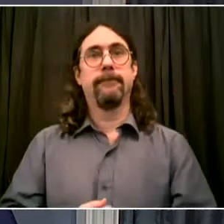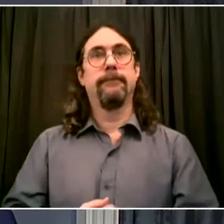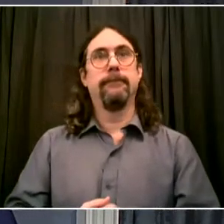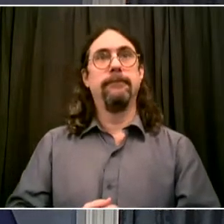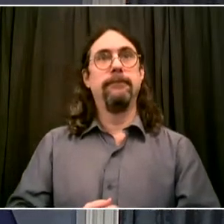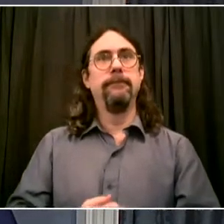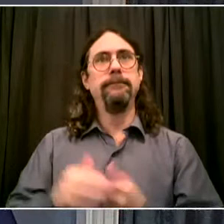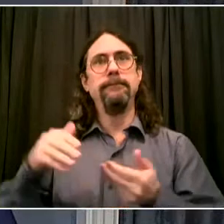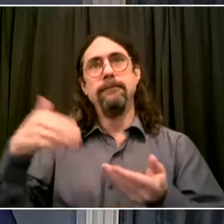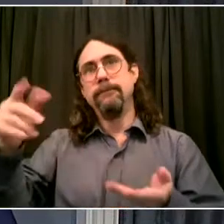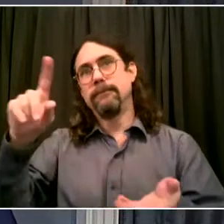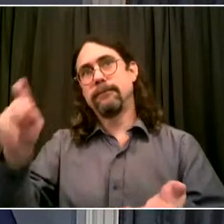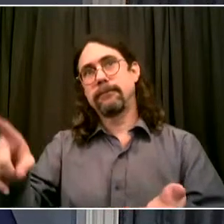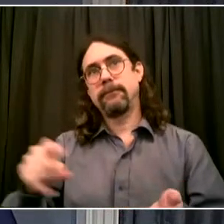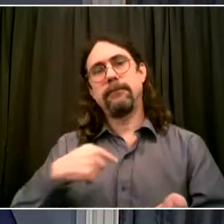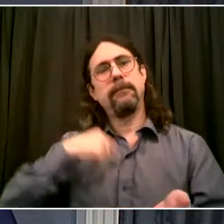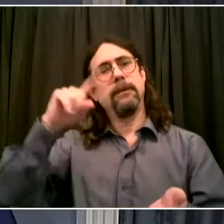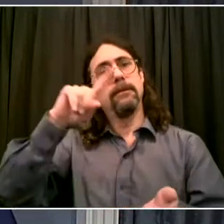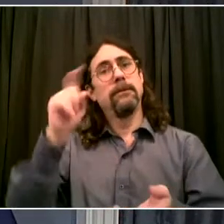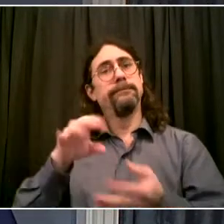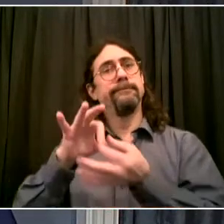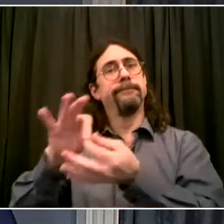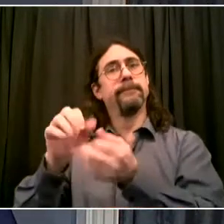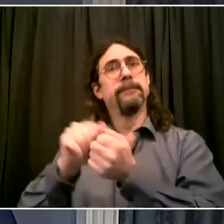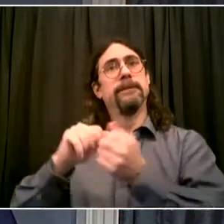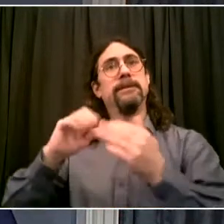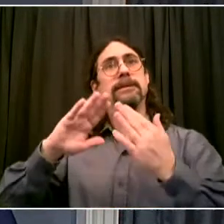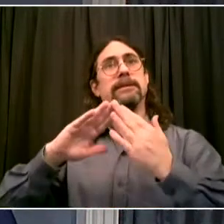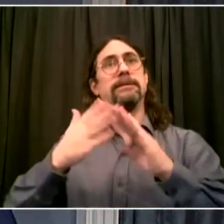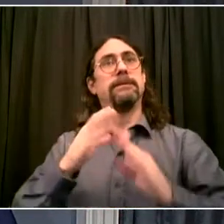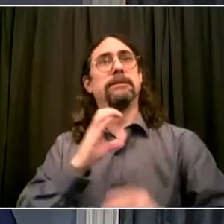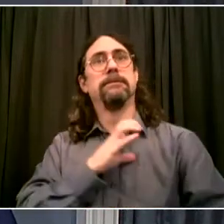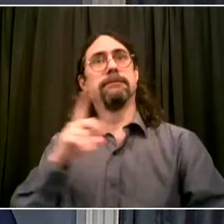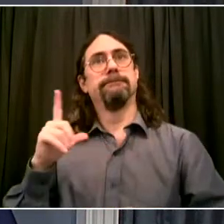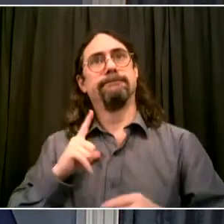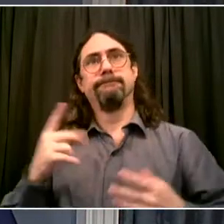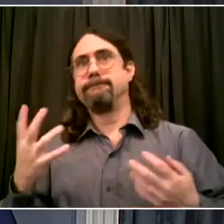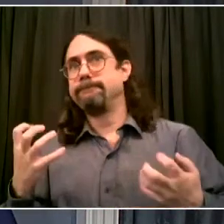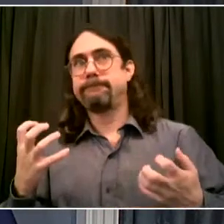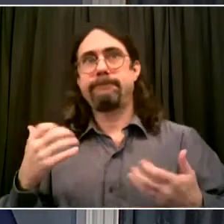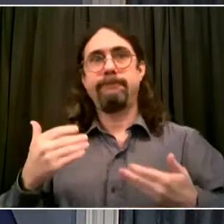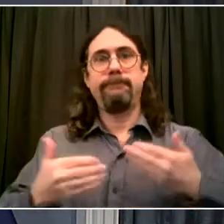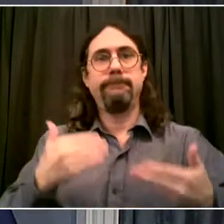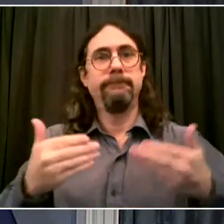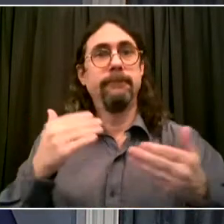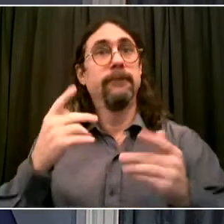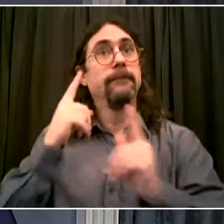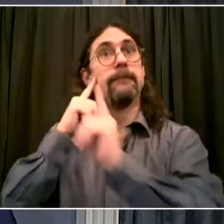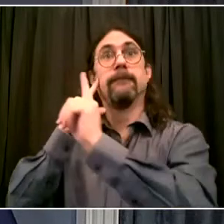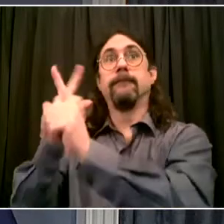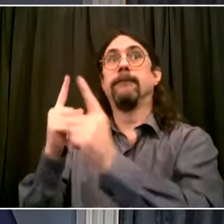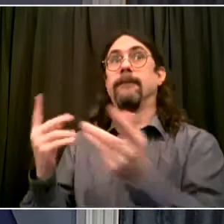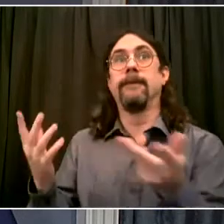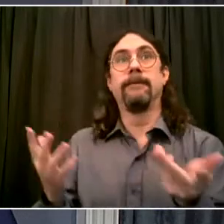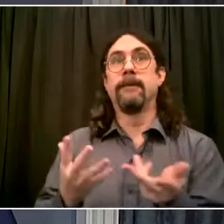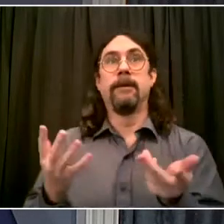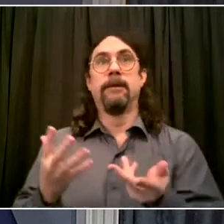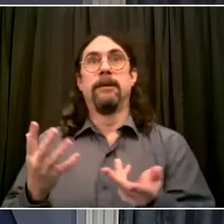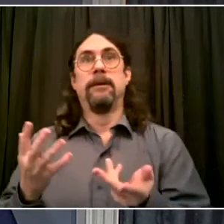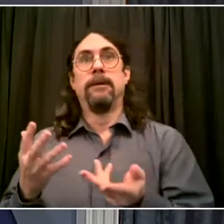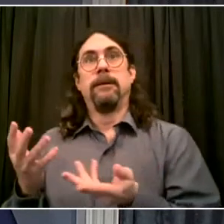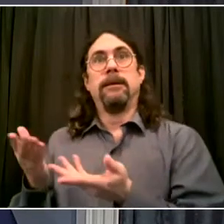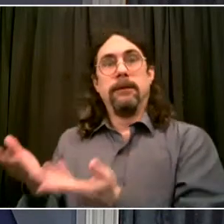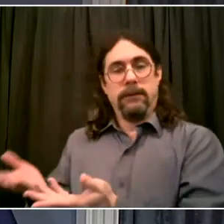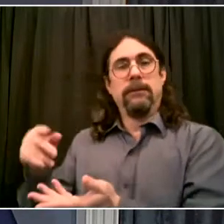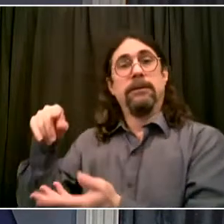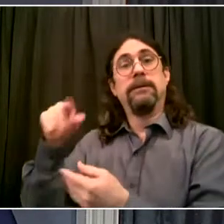allow non-citizen New Yorkers to vote in municipal elections. I think there's some criteria there, but I mean, the idea seems pretty